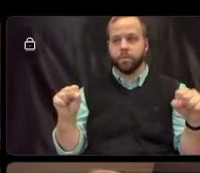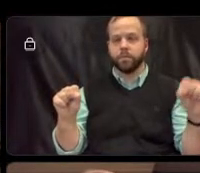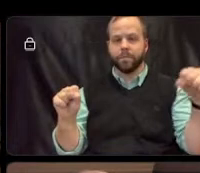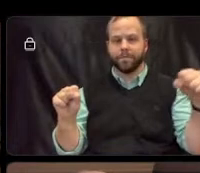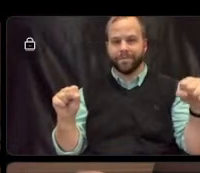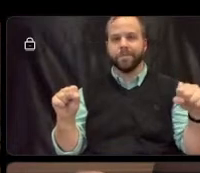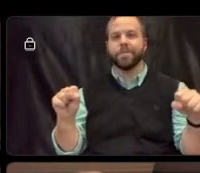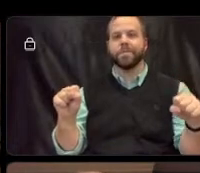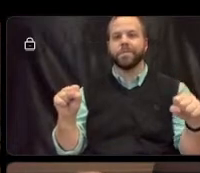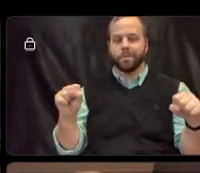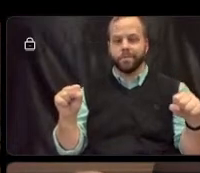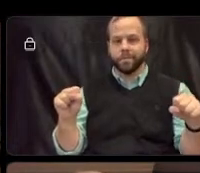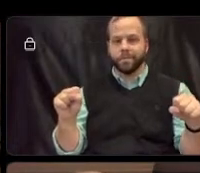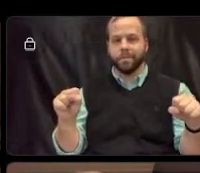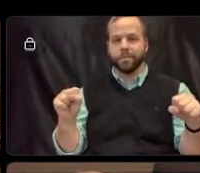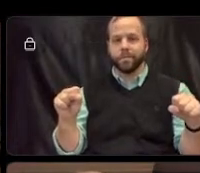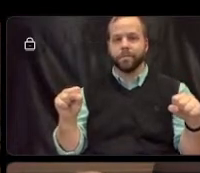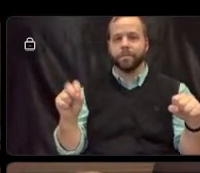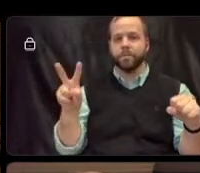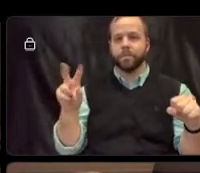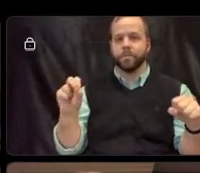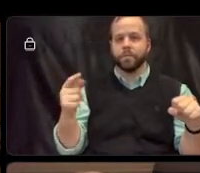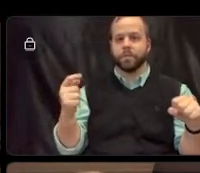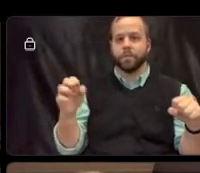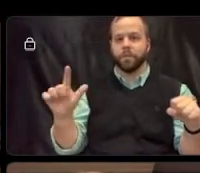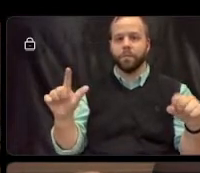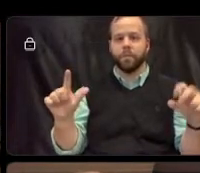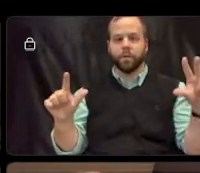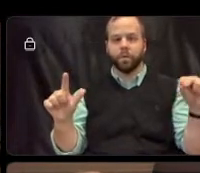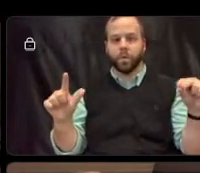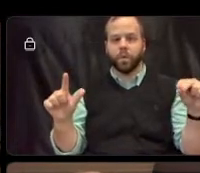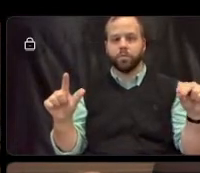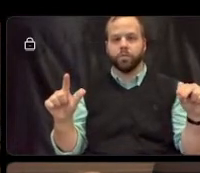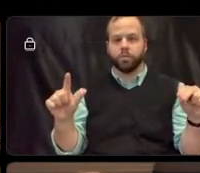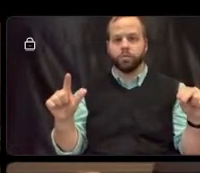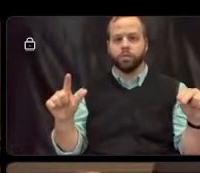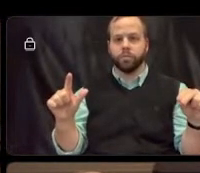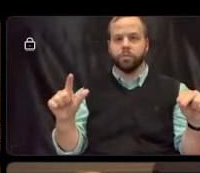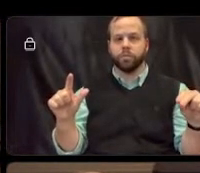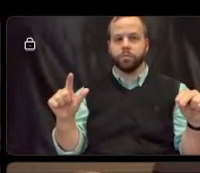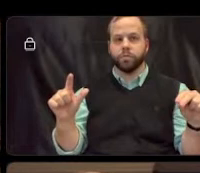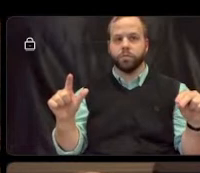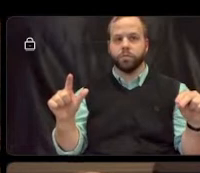Yes. Vogel, No.